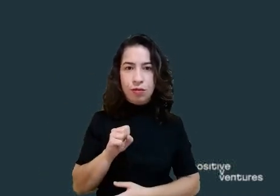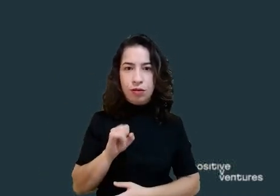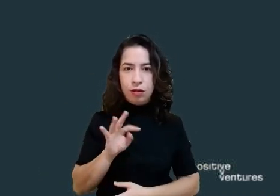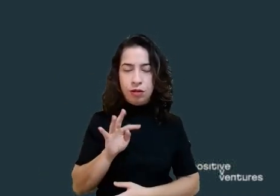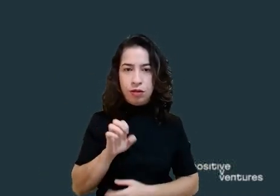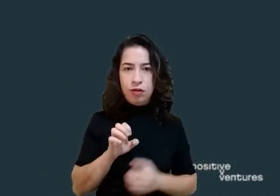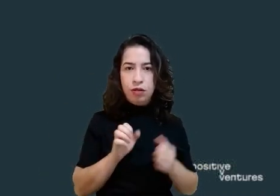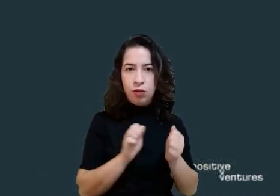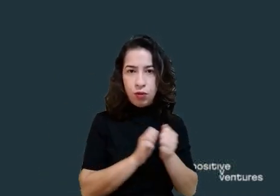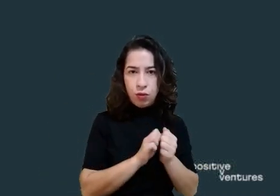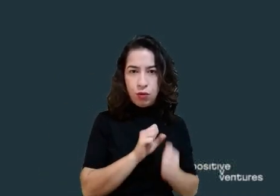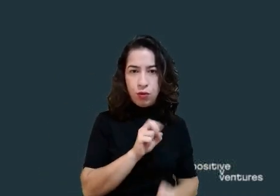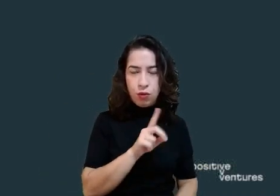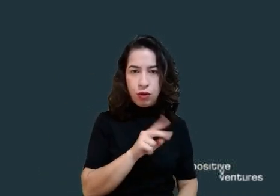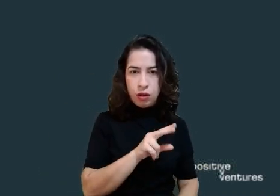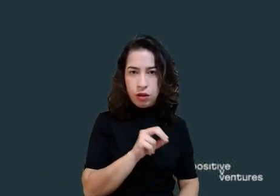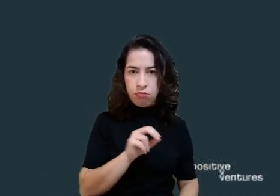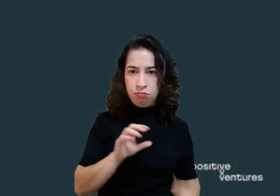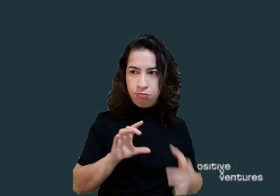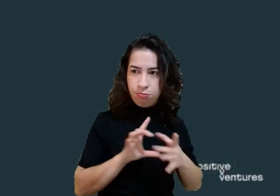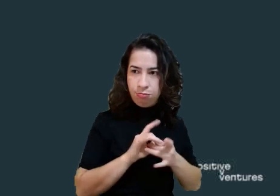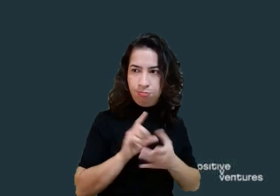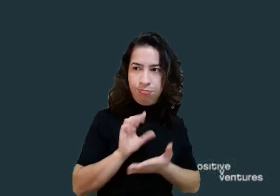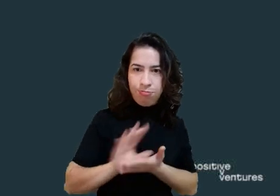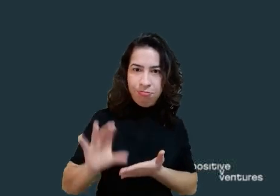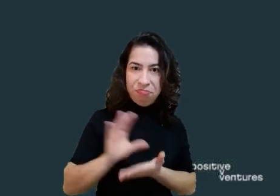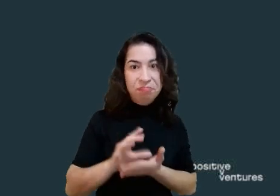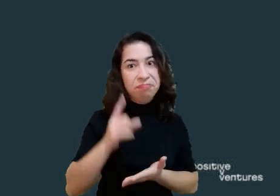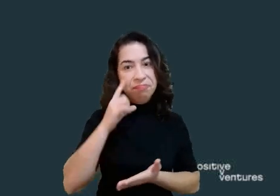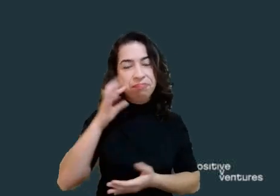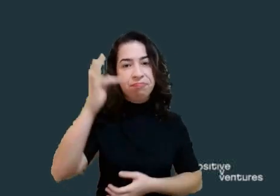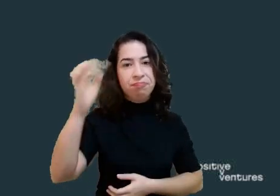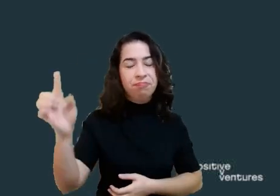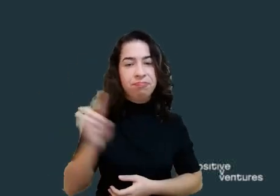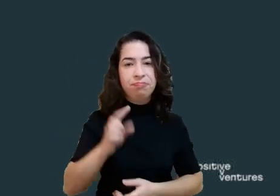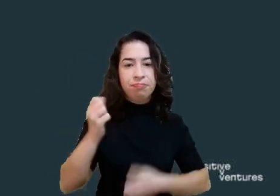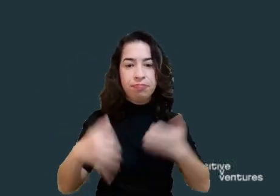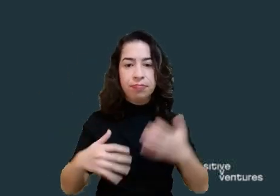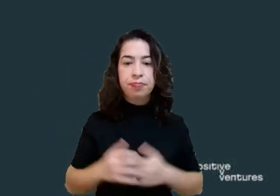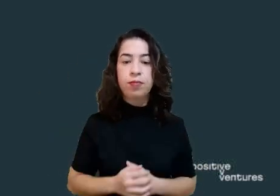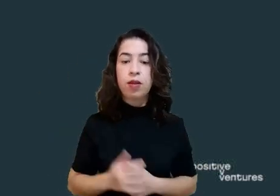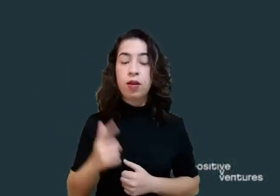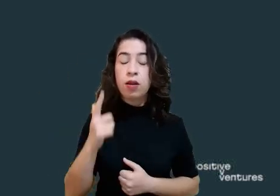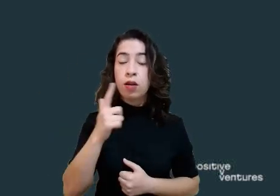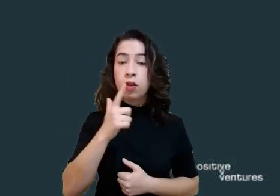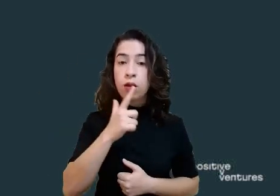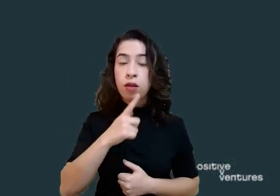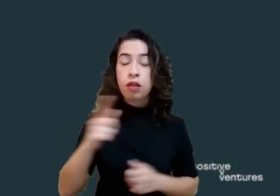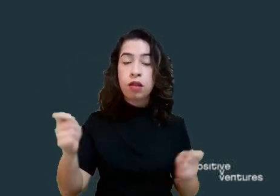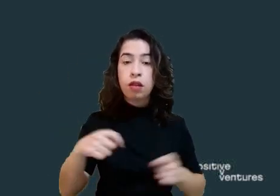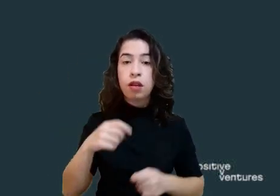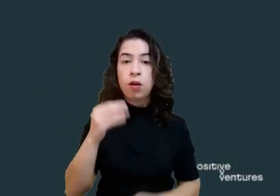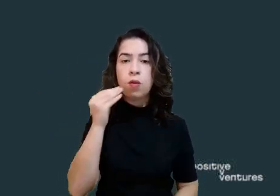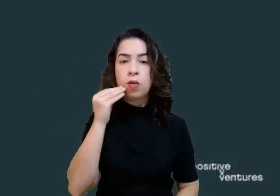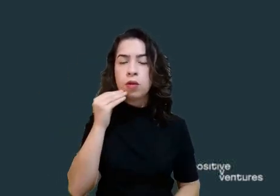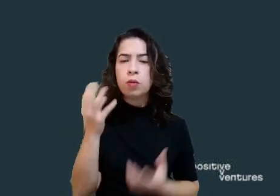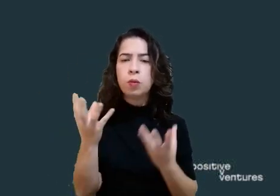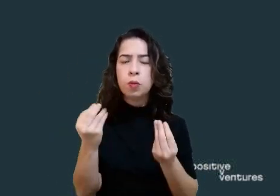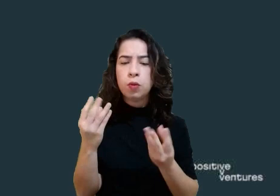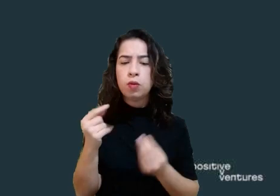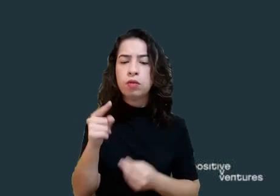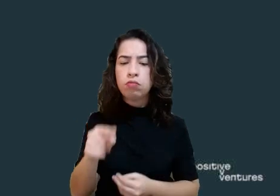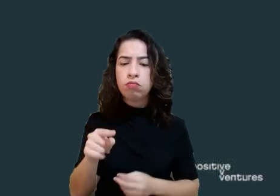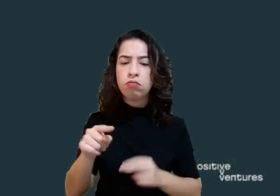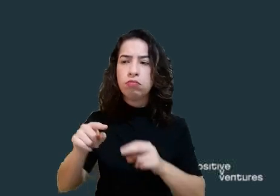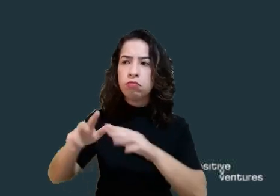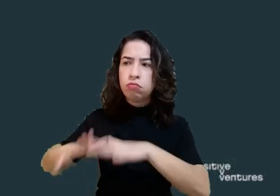our main pillars is the environmental one. We find a lot of opportunities, as I have mentioned. We're talking about relevant